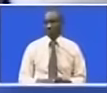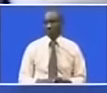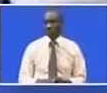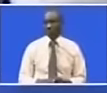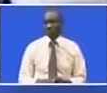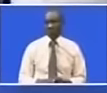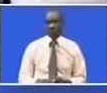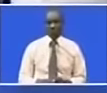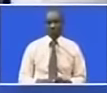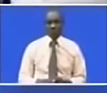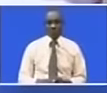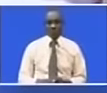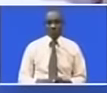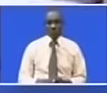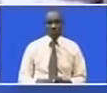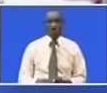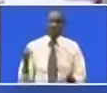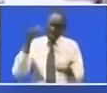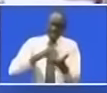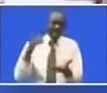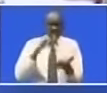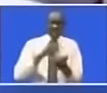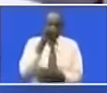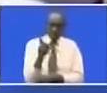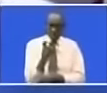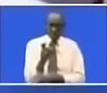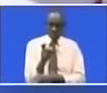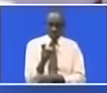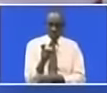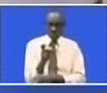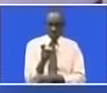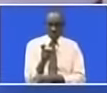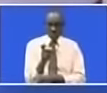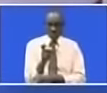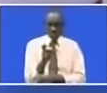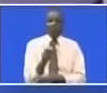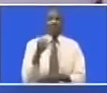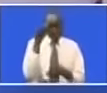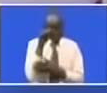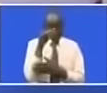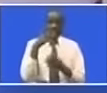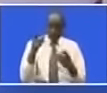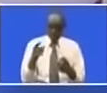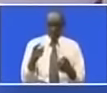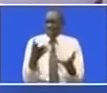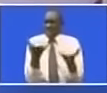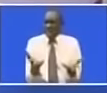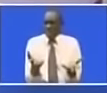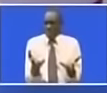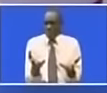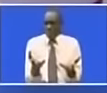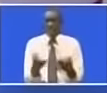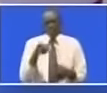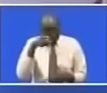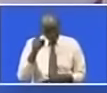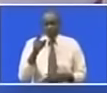Yes, could you say that again, please? Yes. All right, we were asking about some of the numbers that